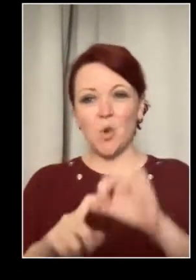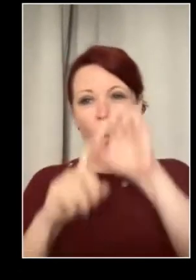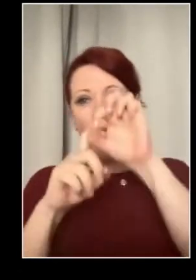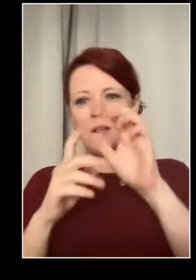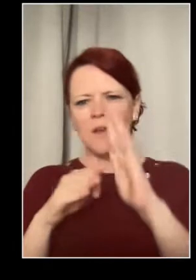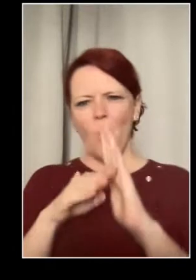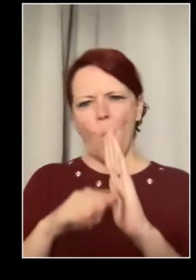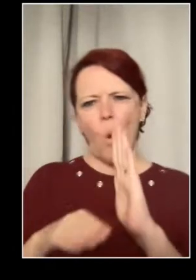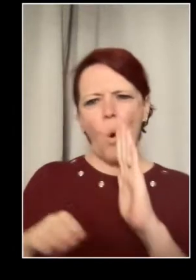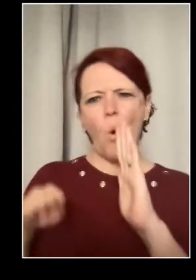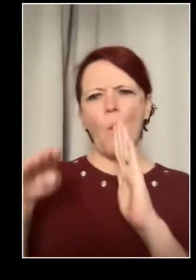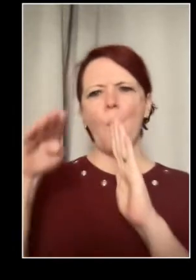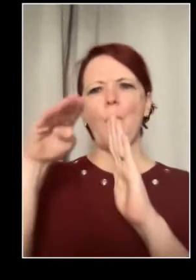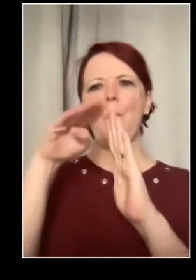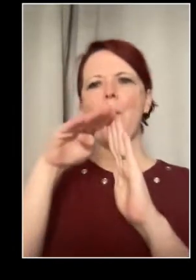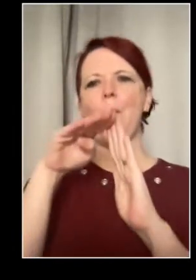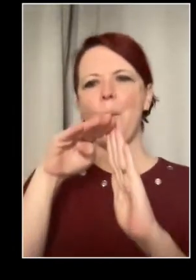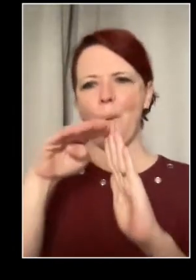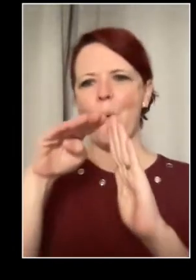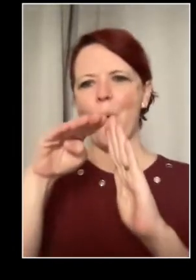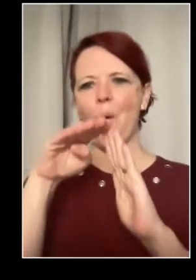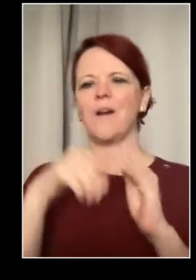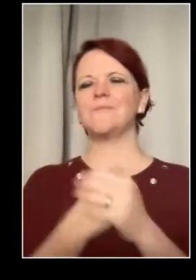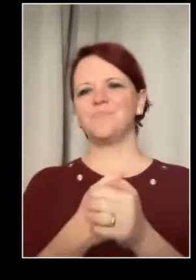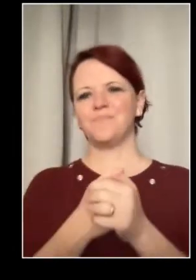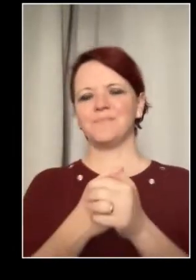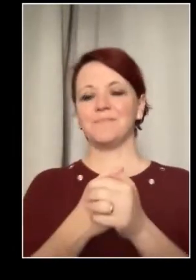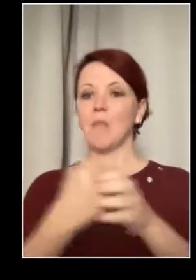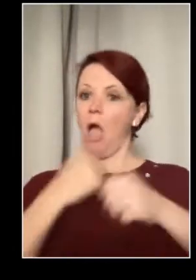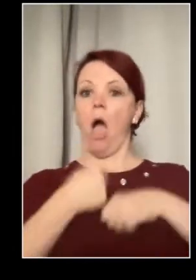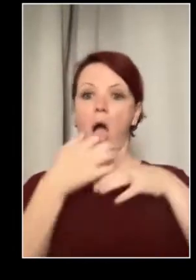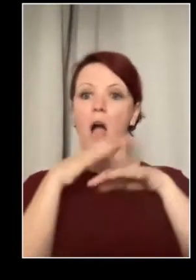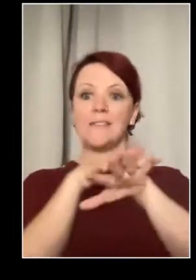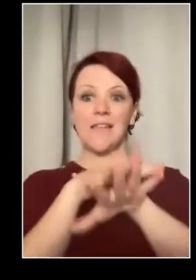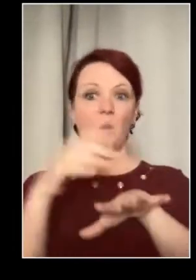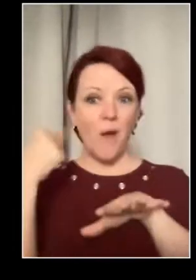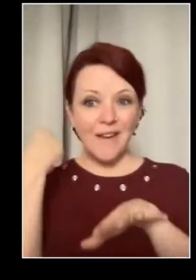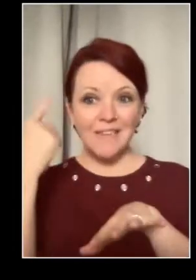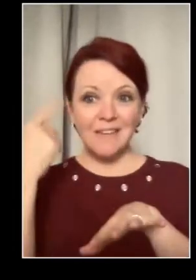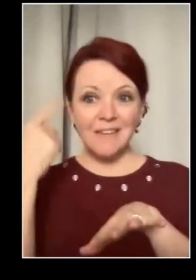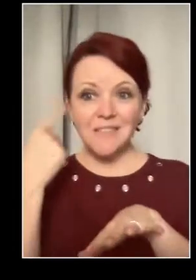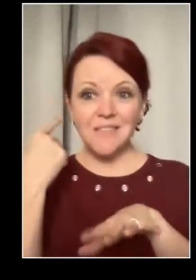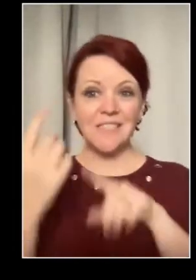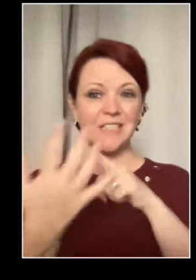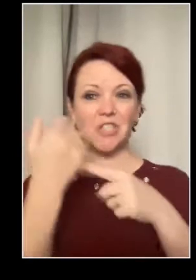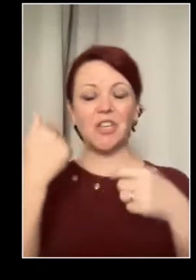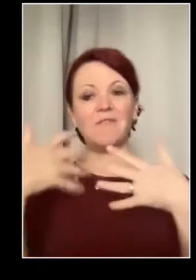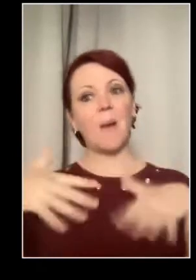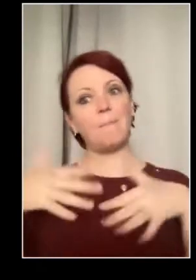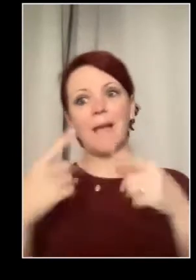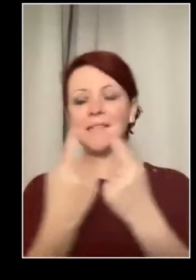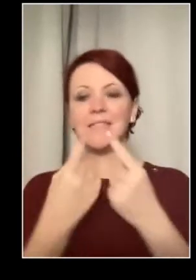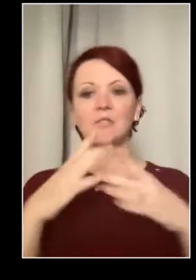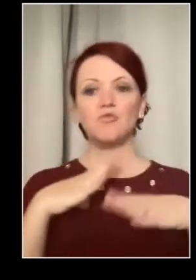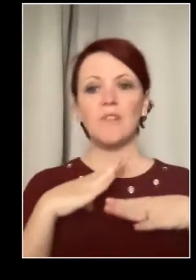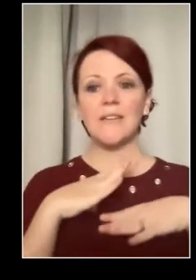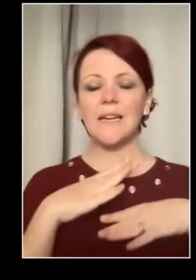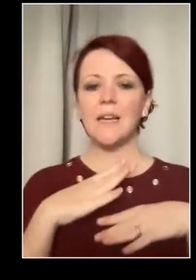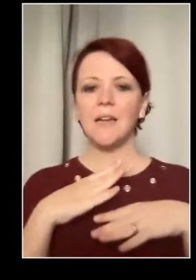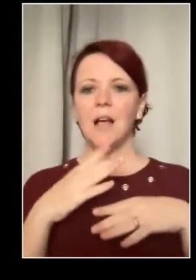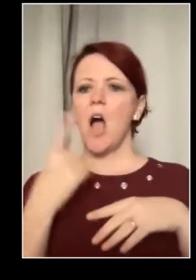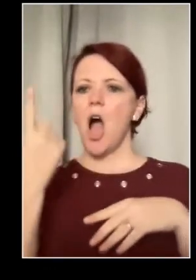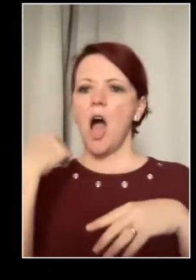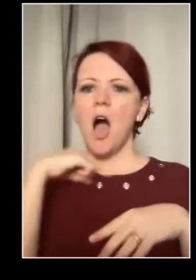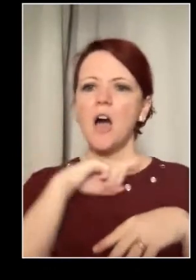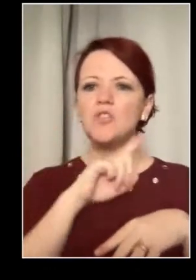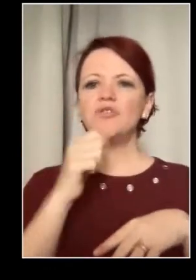thrive and prosper. And our network in London has already achieved incredible things. With 161 members, 89